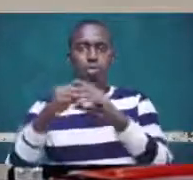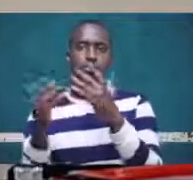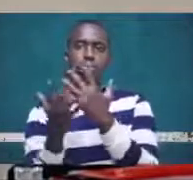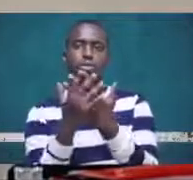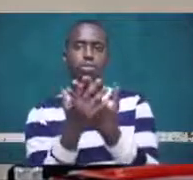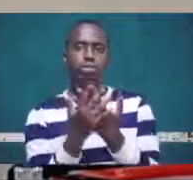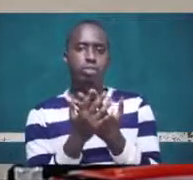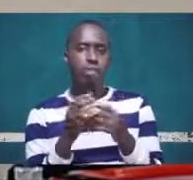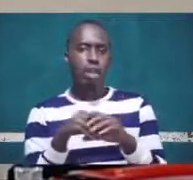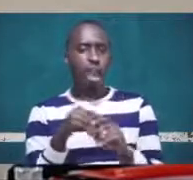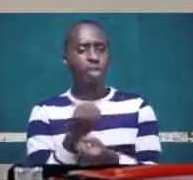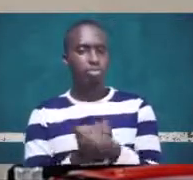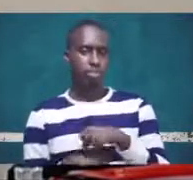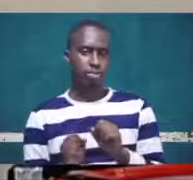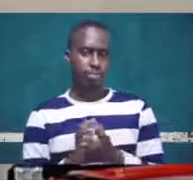Action.